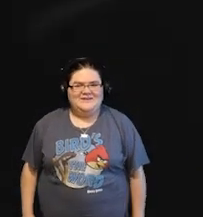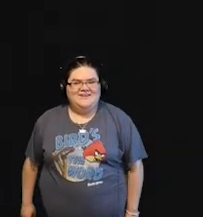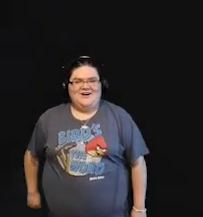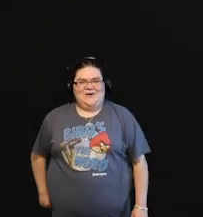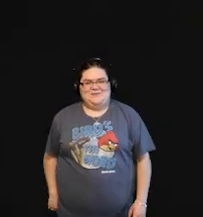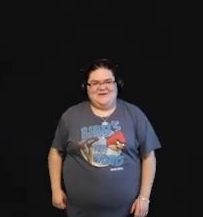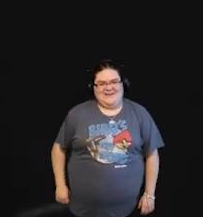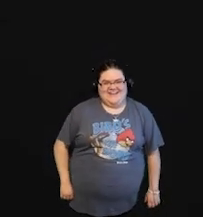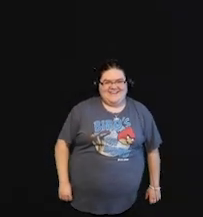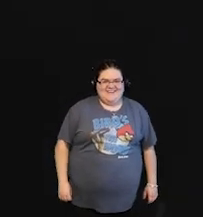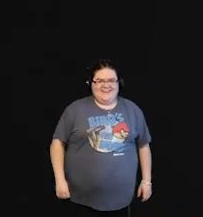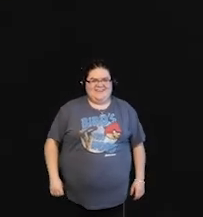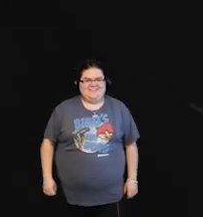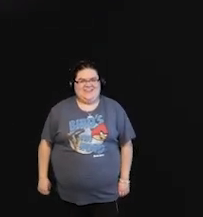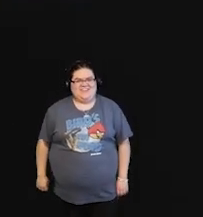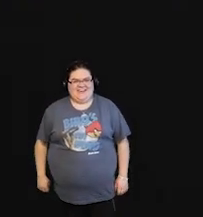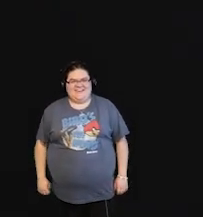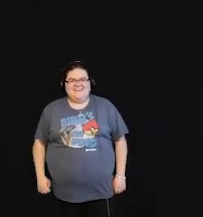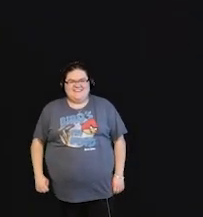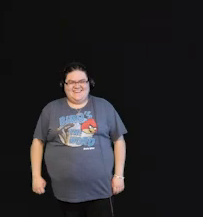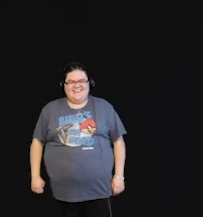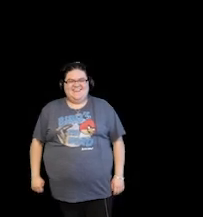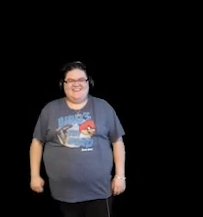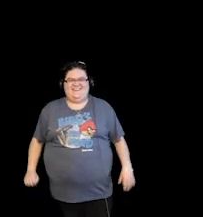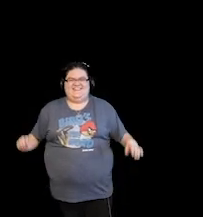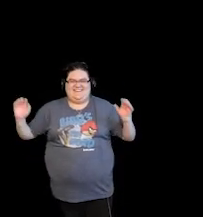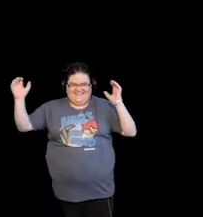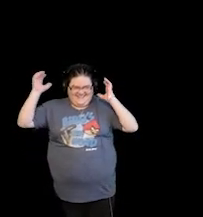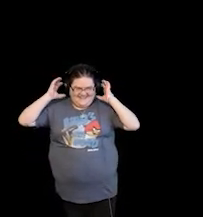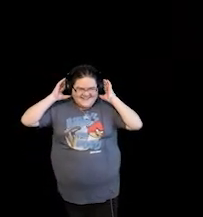Oh, oh boy. Oh, JJ.